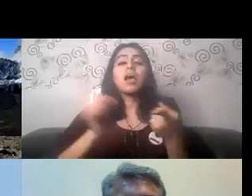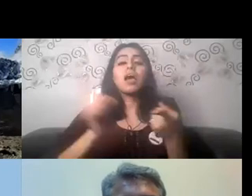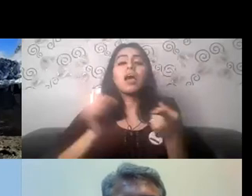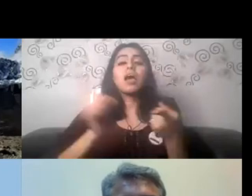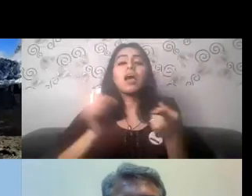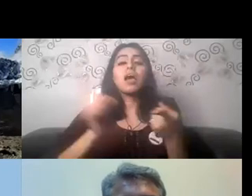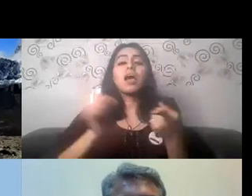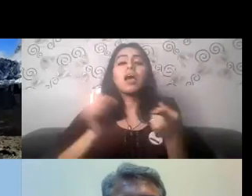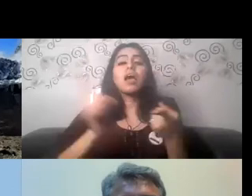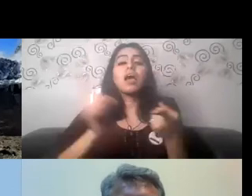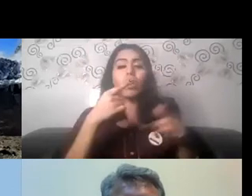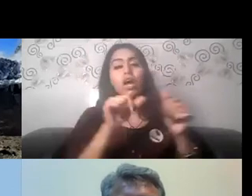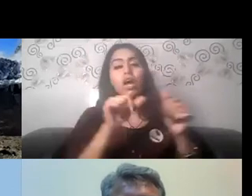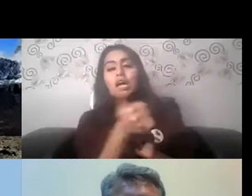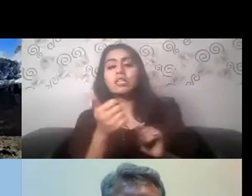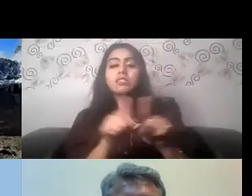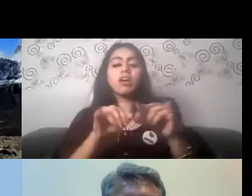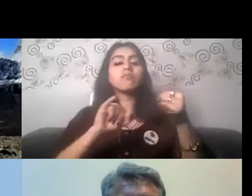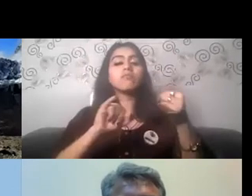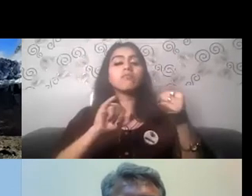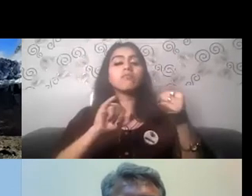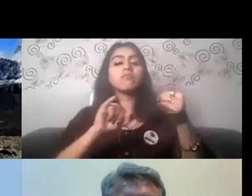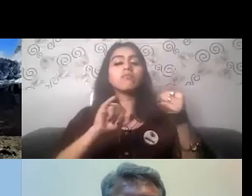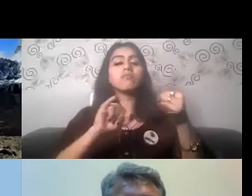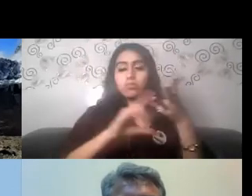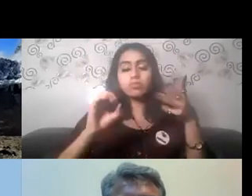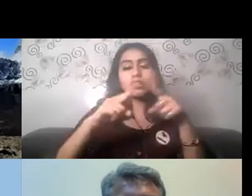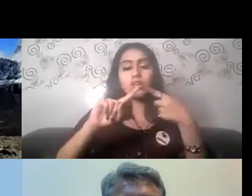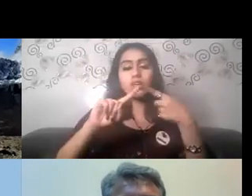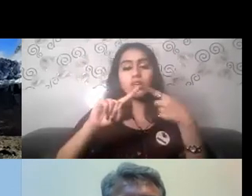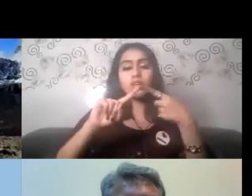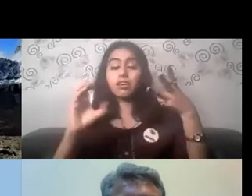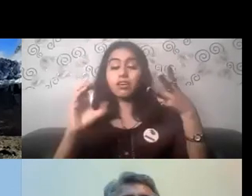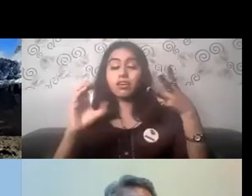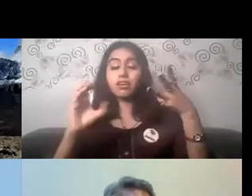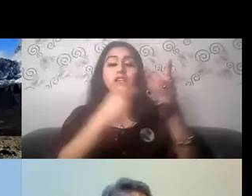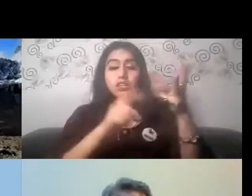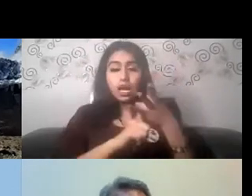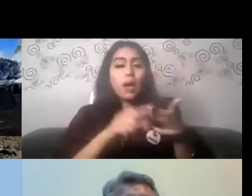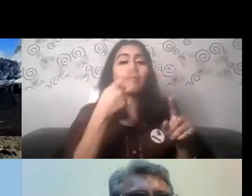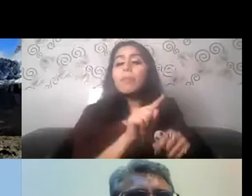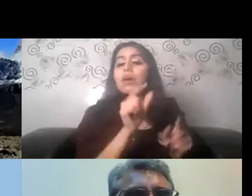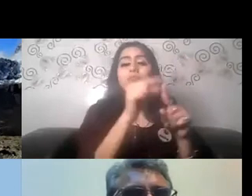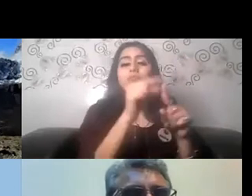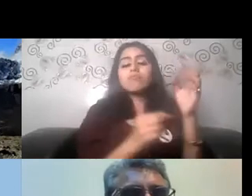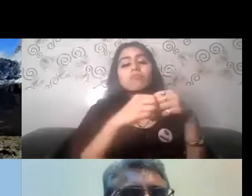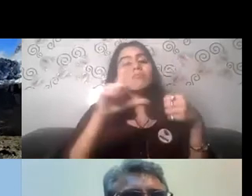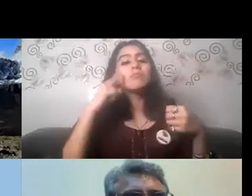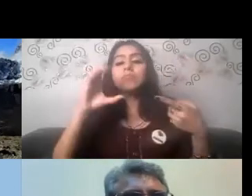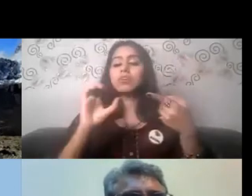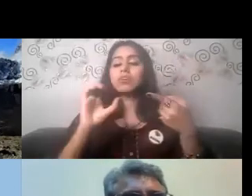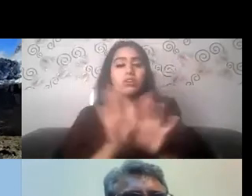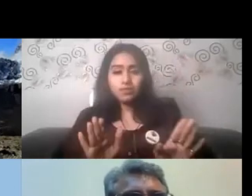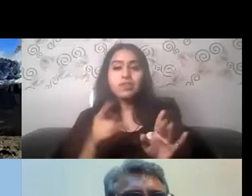other sectors, not just public sector. So that's one of the casualties of Brexit. So I would want to see in